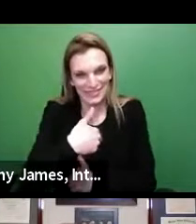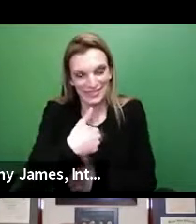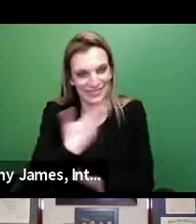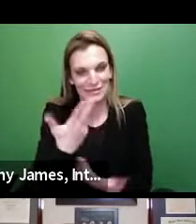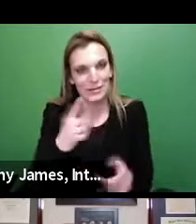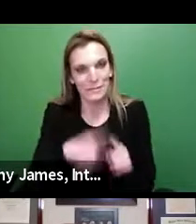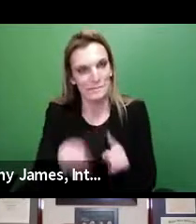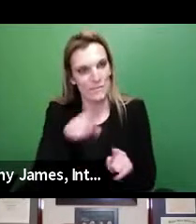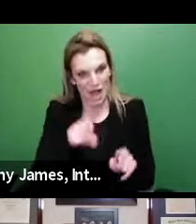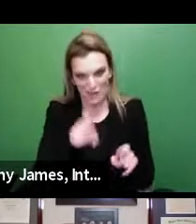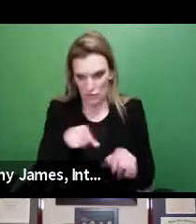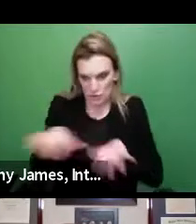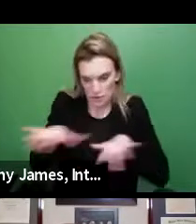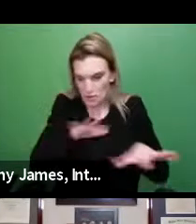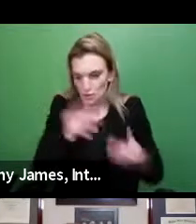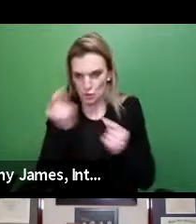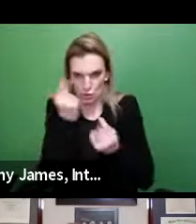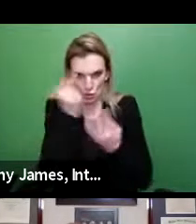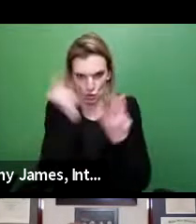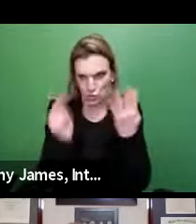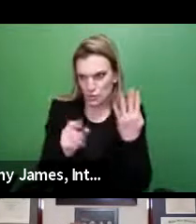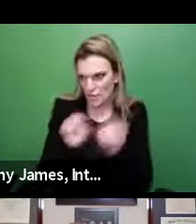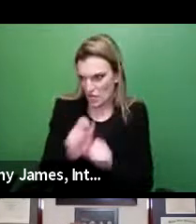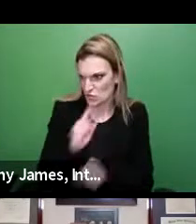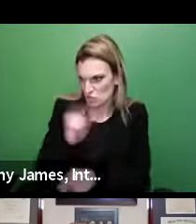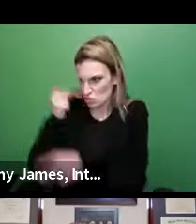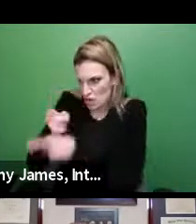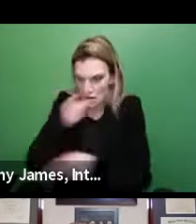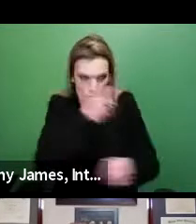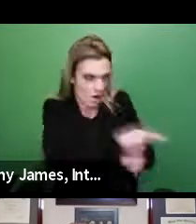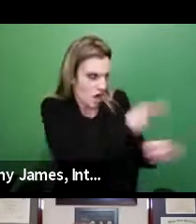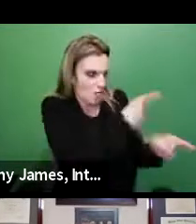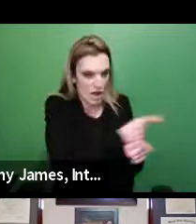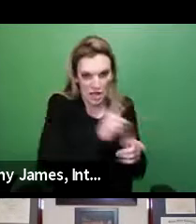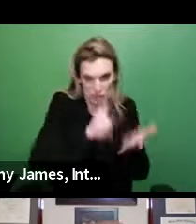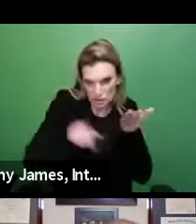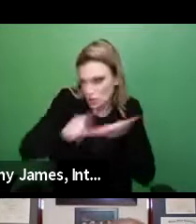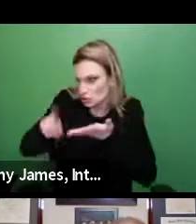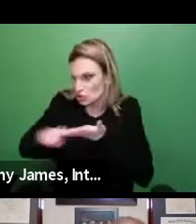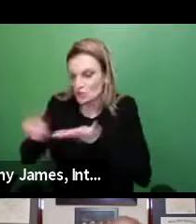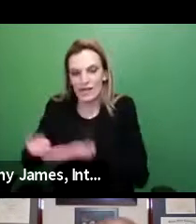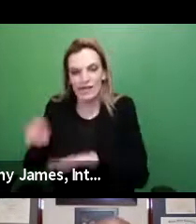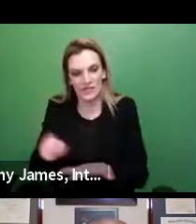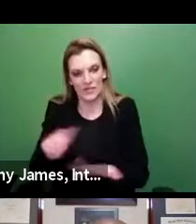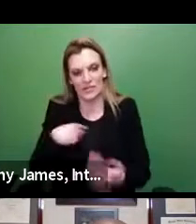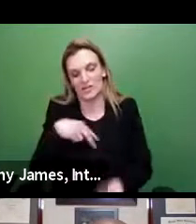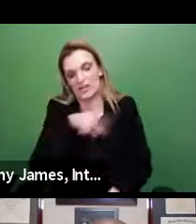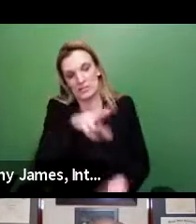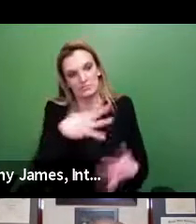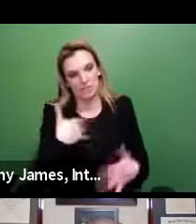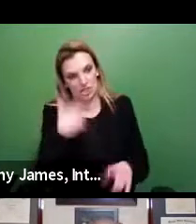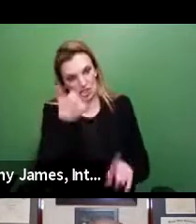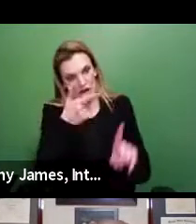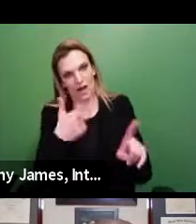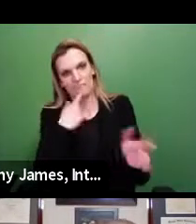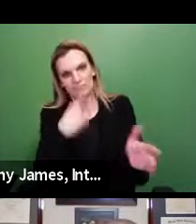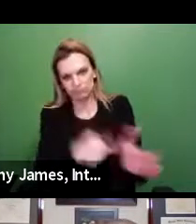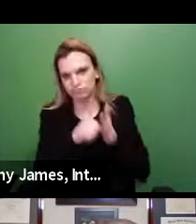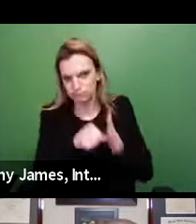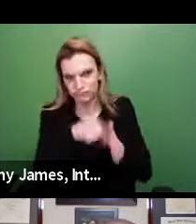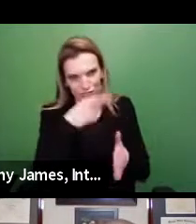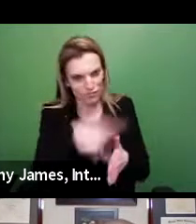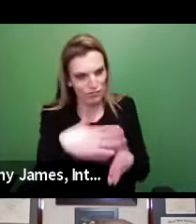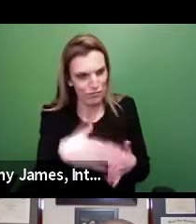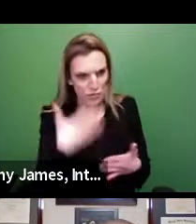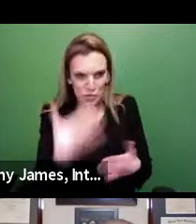unchecked or, you know, rechecked. And Commissioner Clayton, you've done a phenomenal role as chair. And I'm